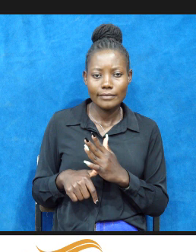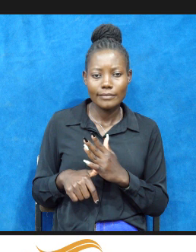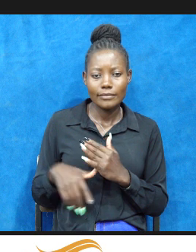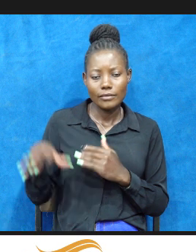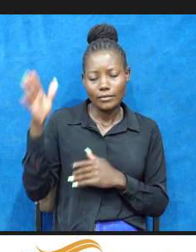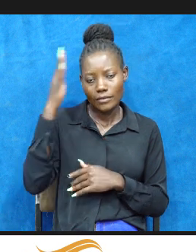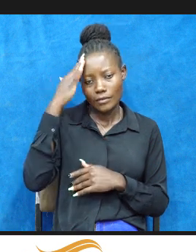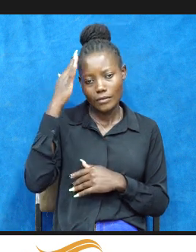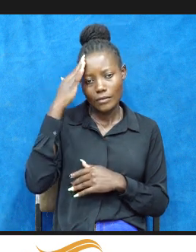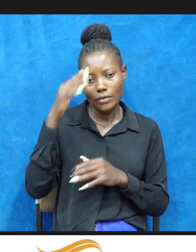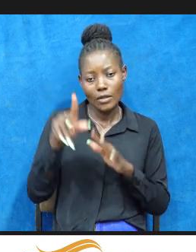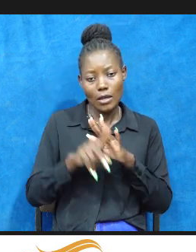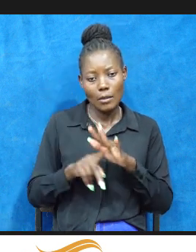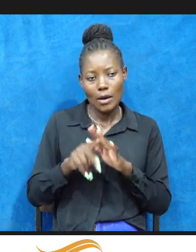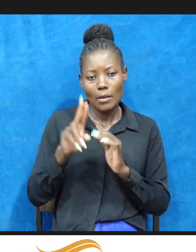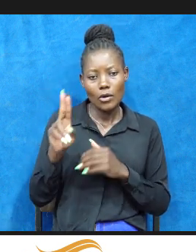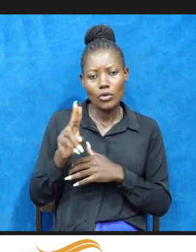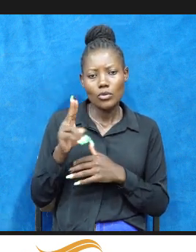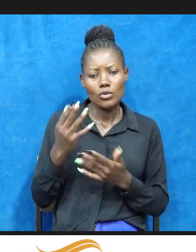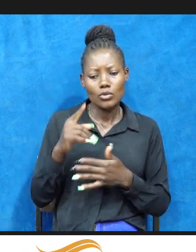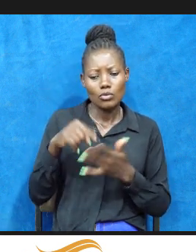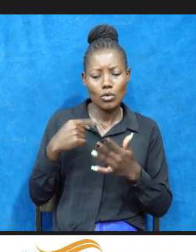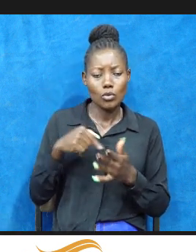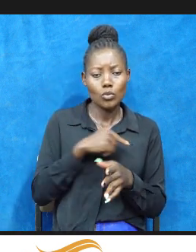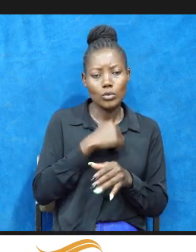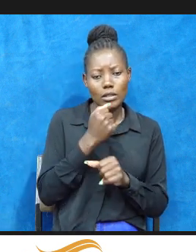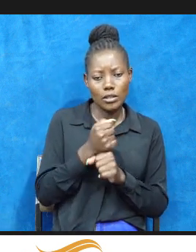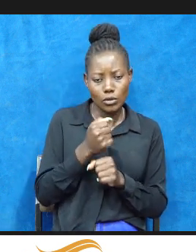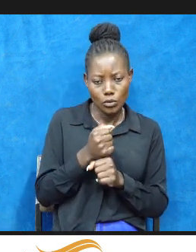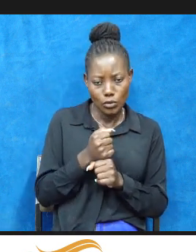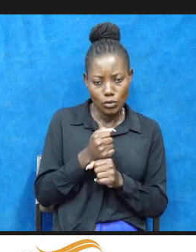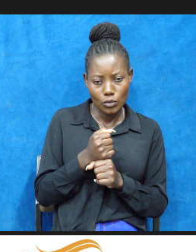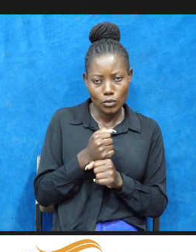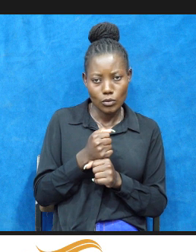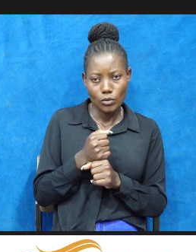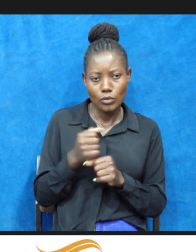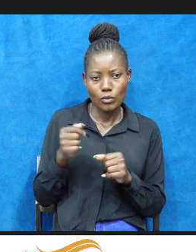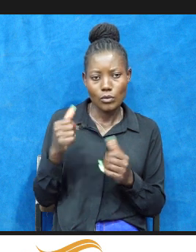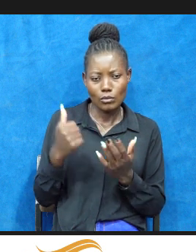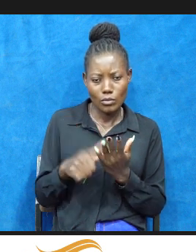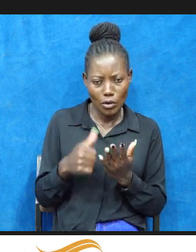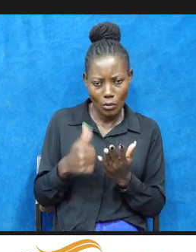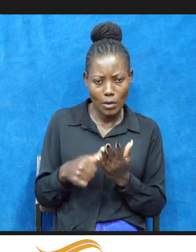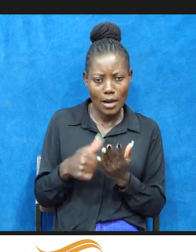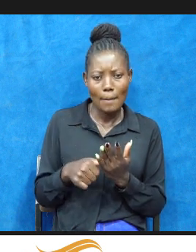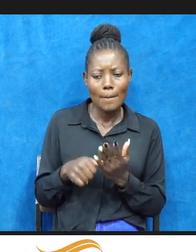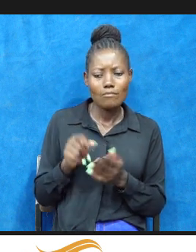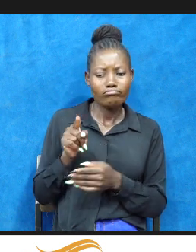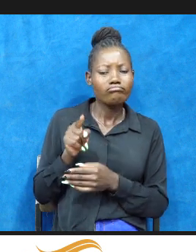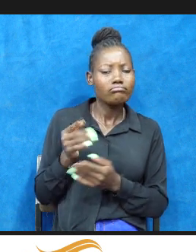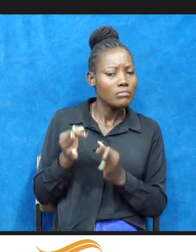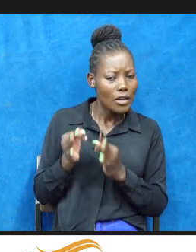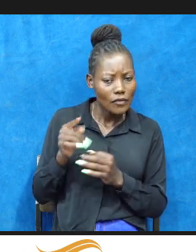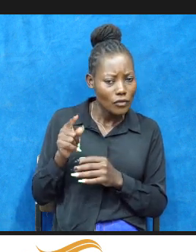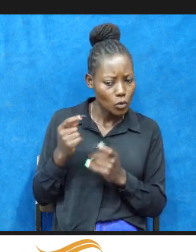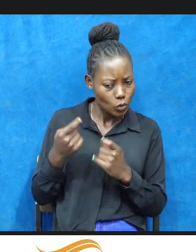You know, the primary use is what we're looking to do in an athletic program with plyometrics is you're trying to bridge